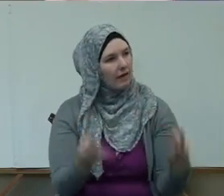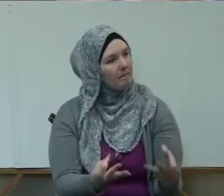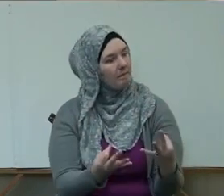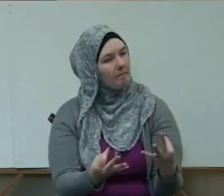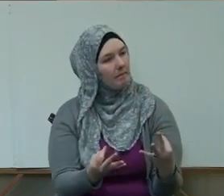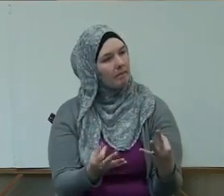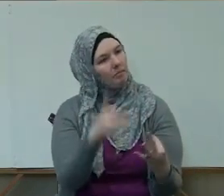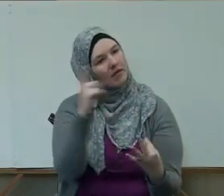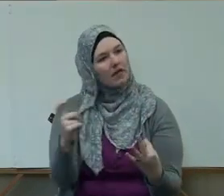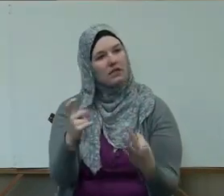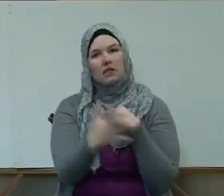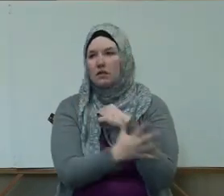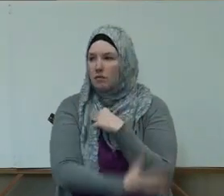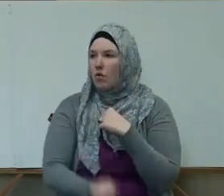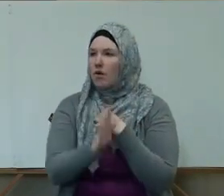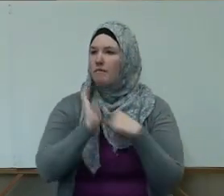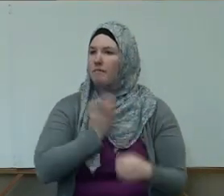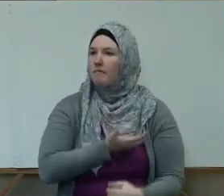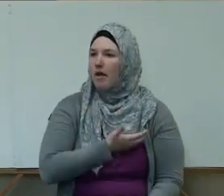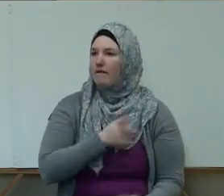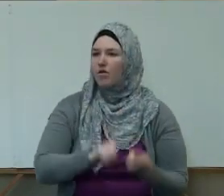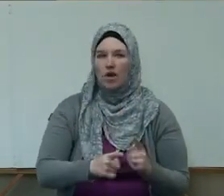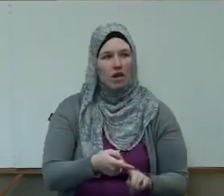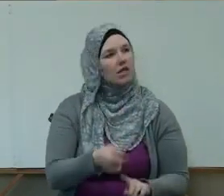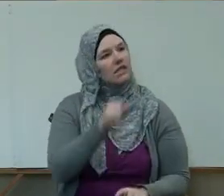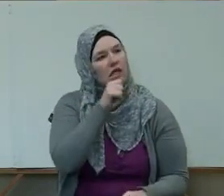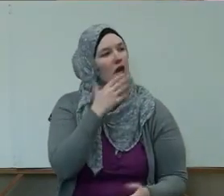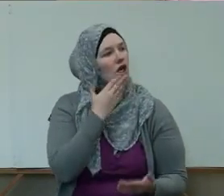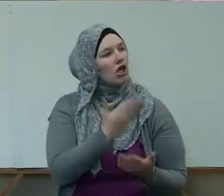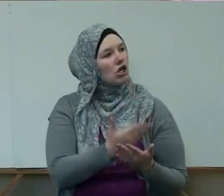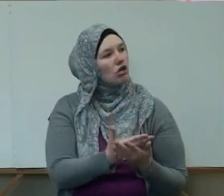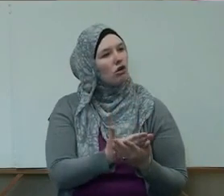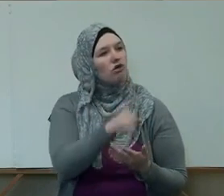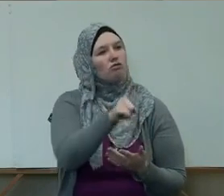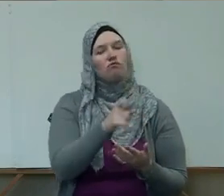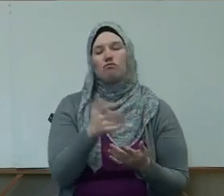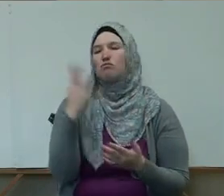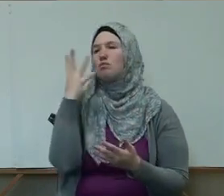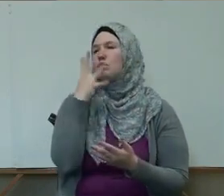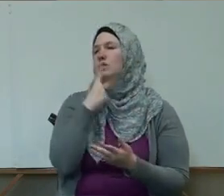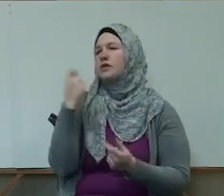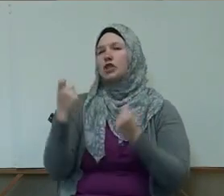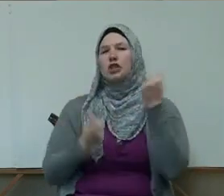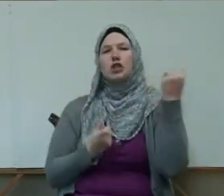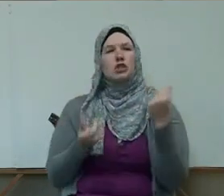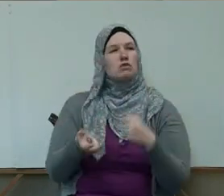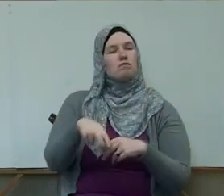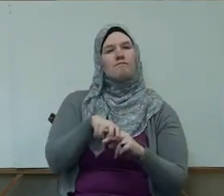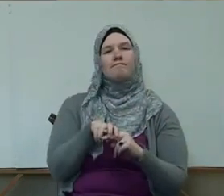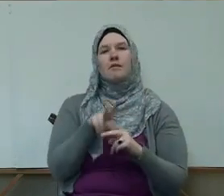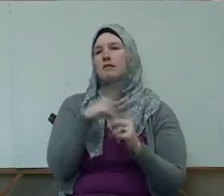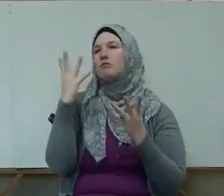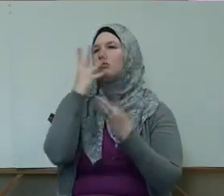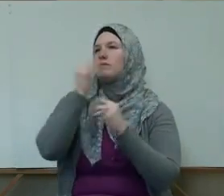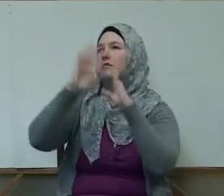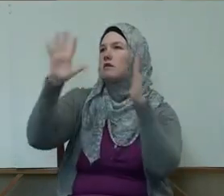my neighbor. It is not good that you ride the best of cars, live in the largest of mansions, and